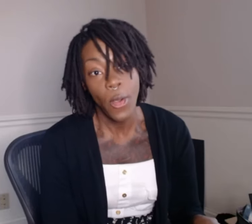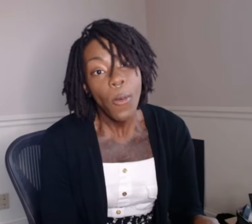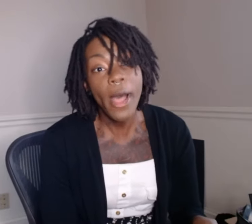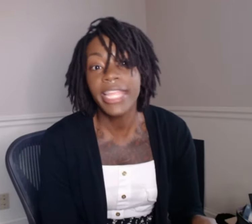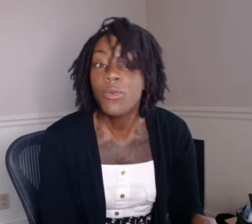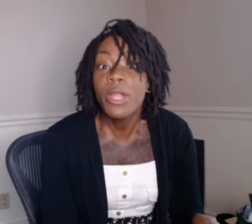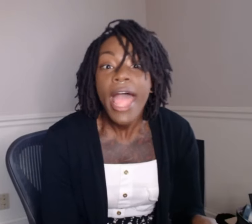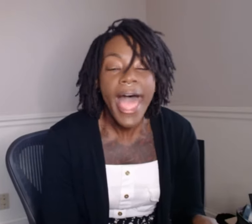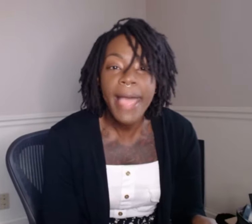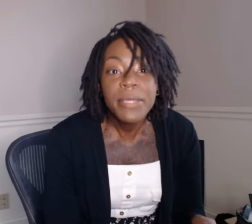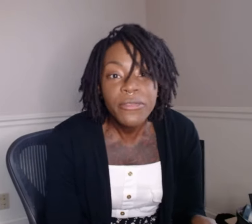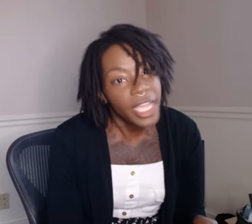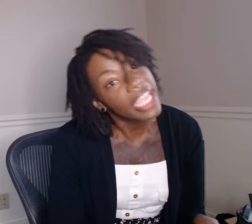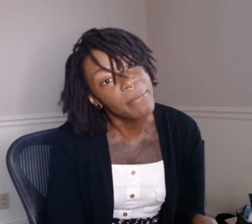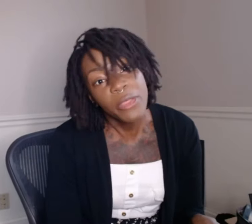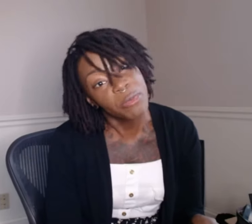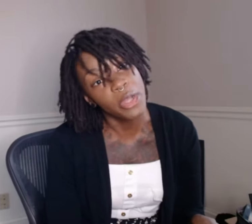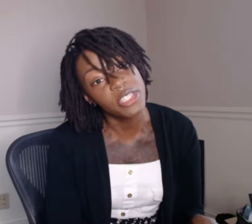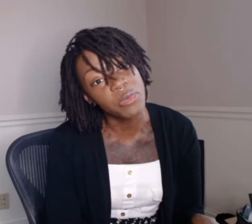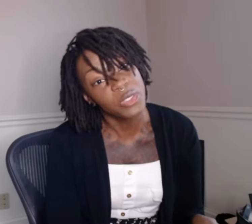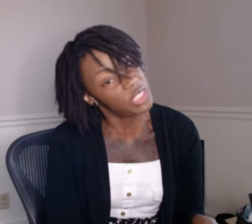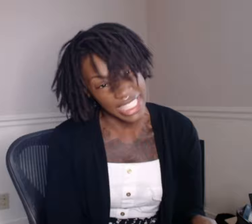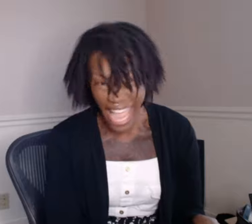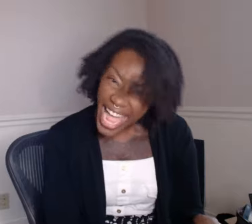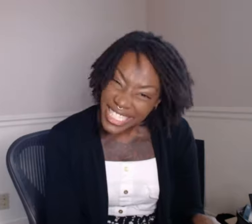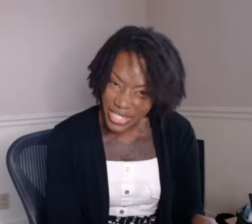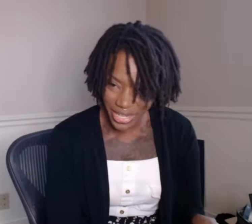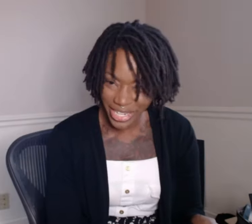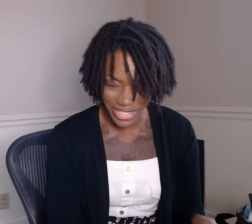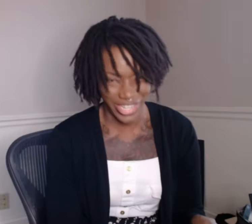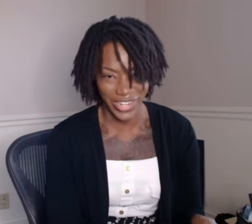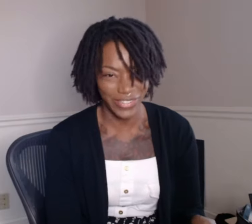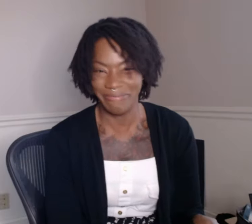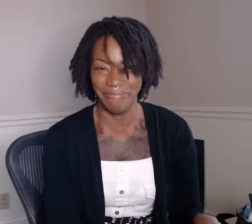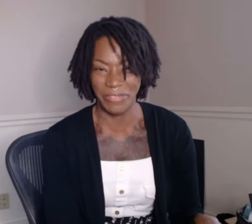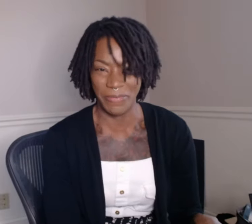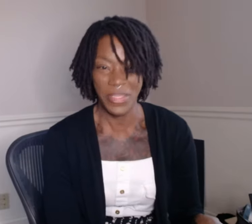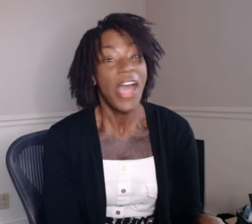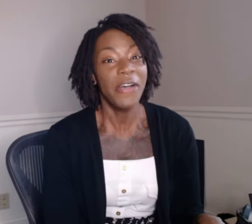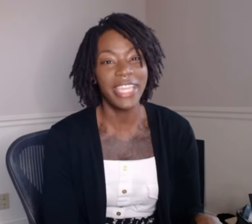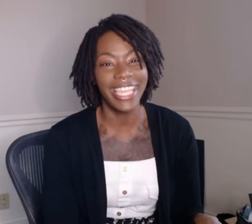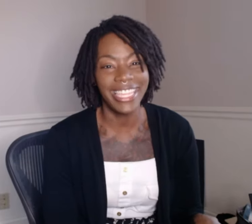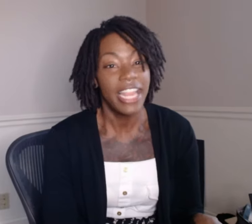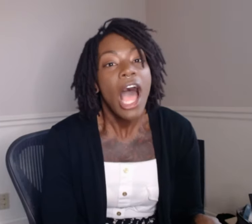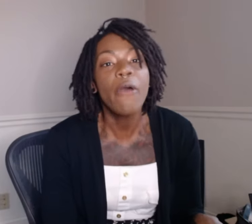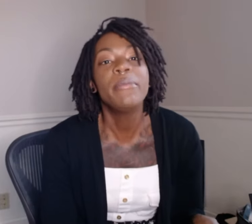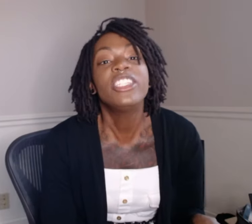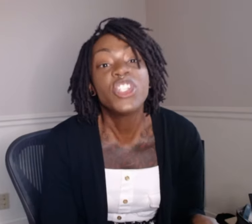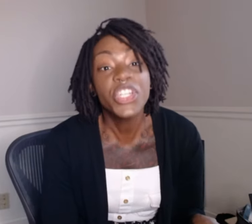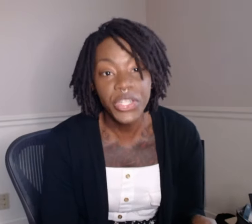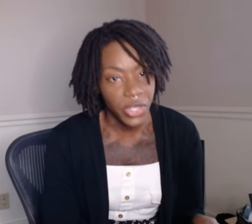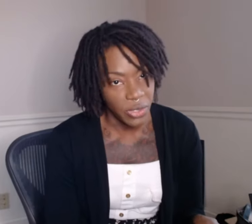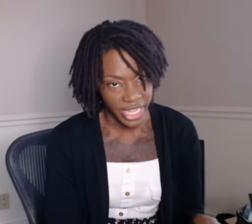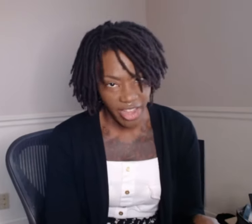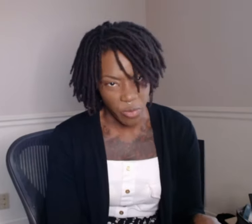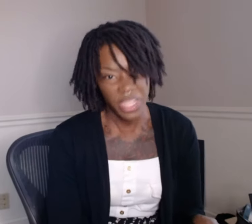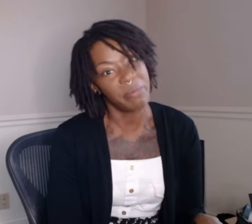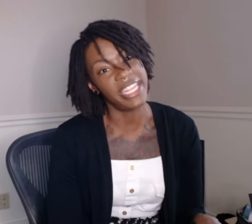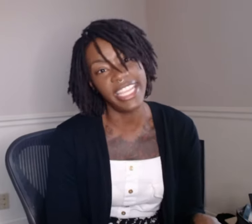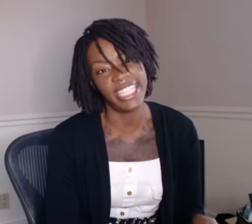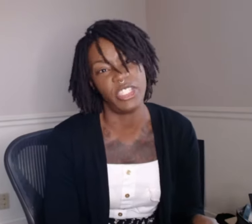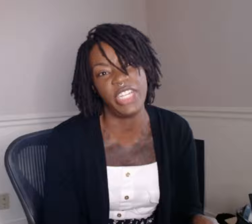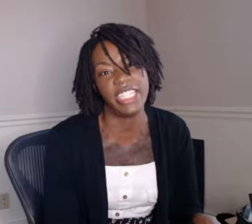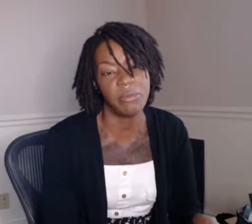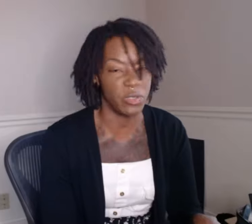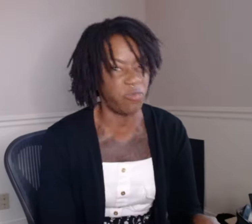hate you? Why? You weren't happy fucking up other parts of the world? You just have to do it here, too. Okay, then. I will make sure you go down in